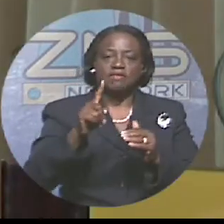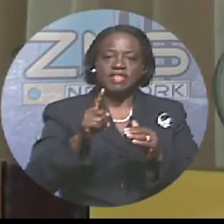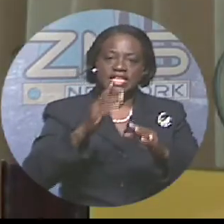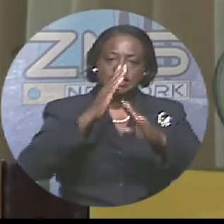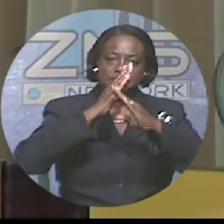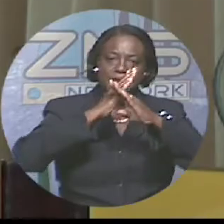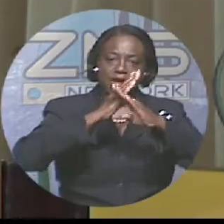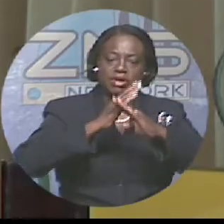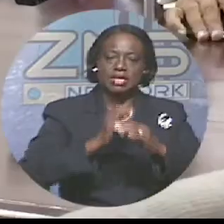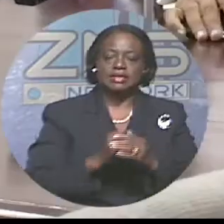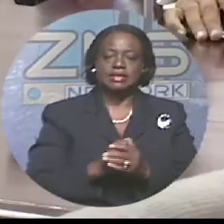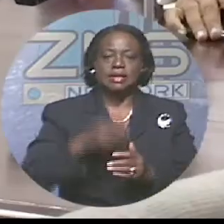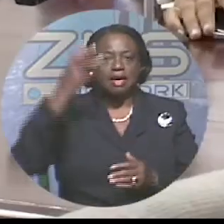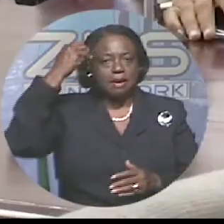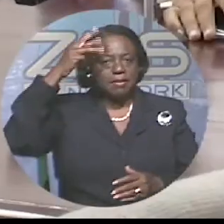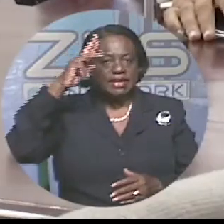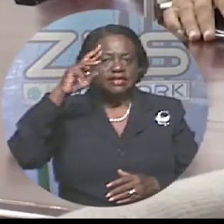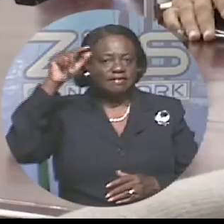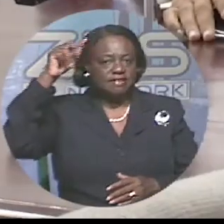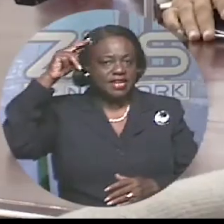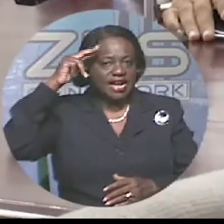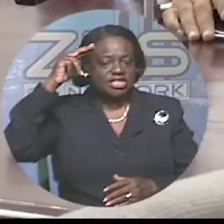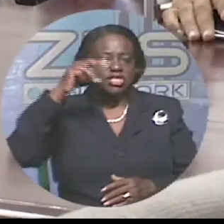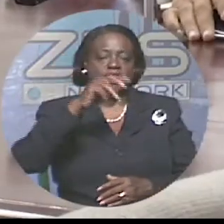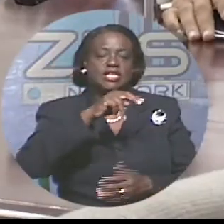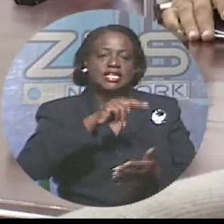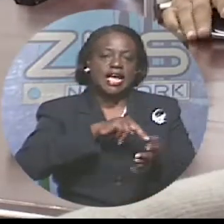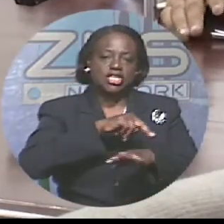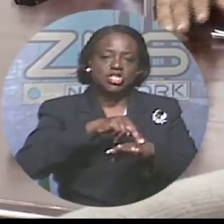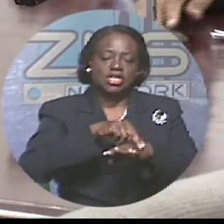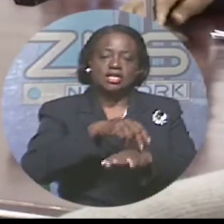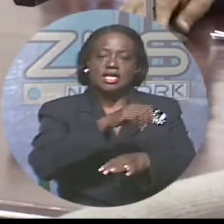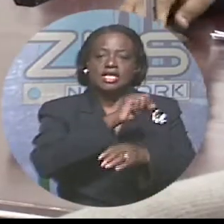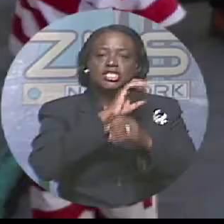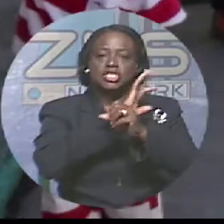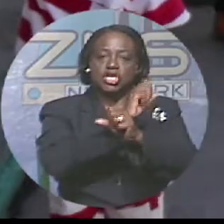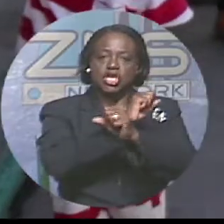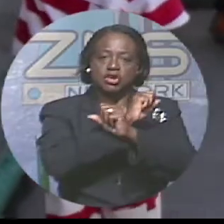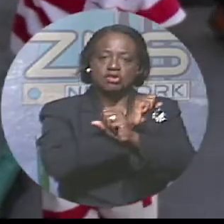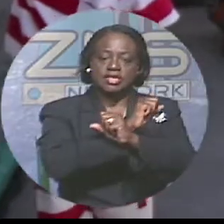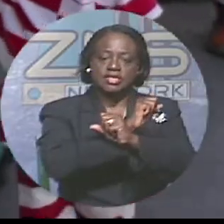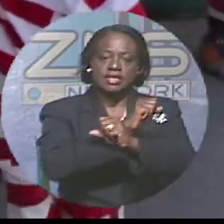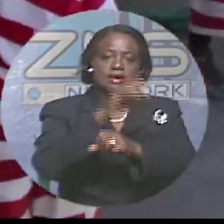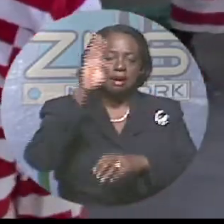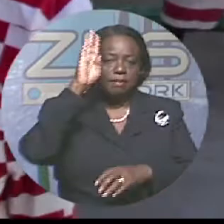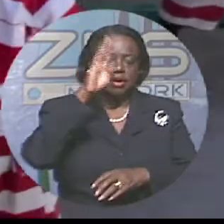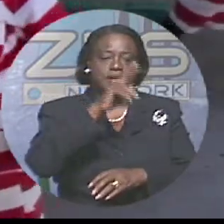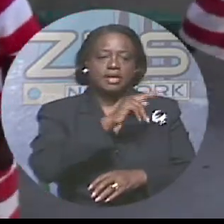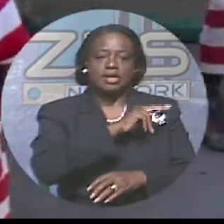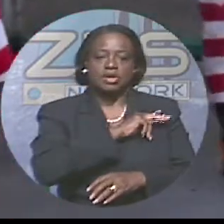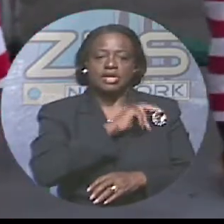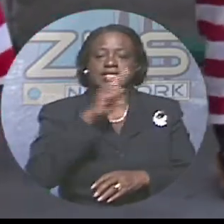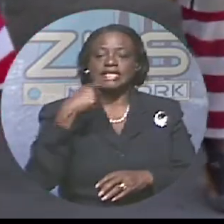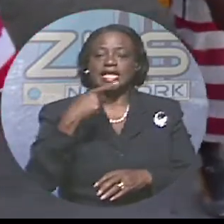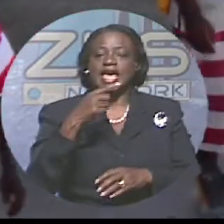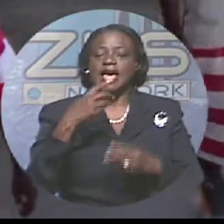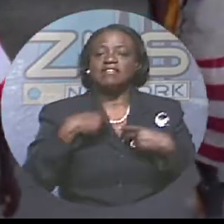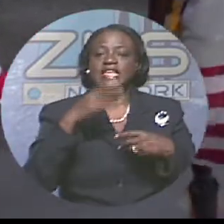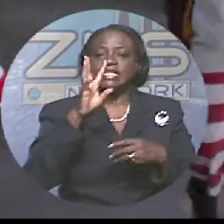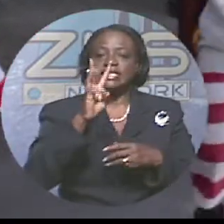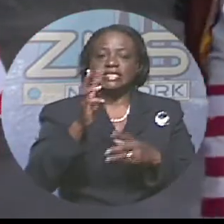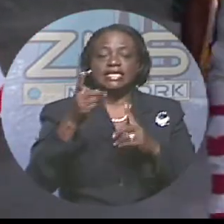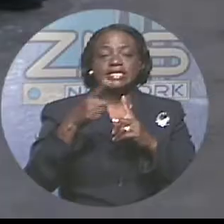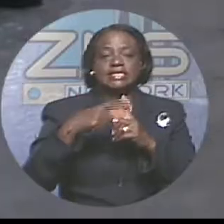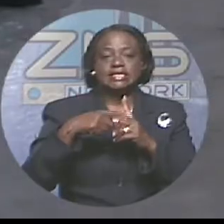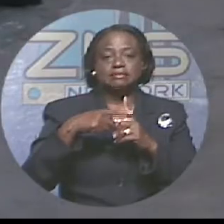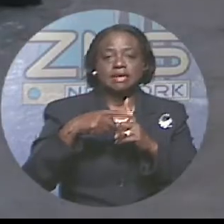of National Security, the Honorable Dr. Bernard Nottage, confirmed the Parole and Steering Committee has approximately 6 months to implement a parole system for